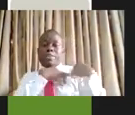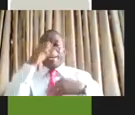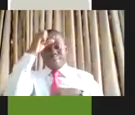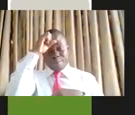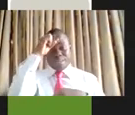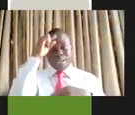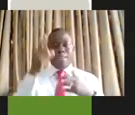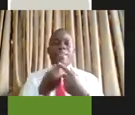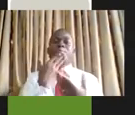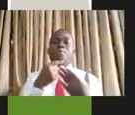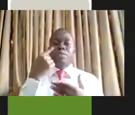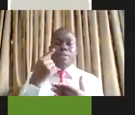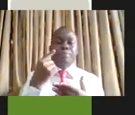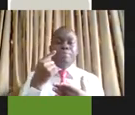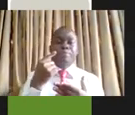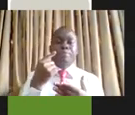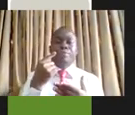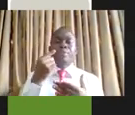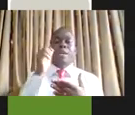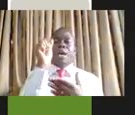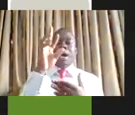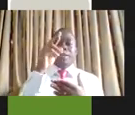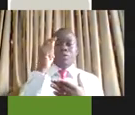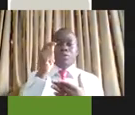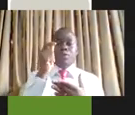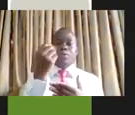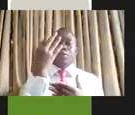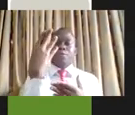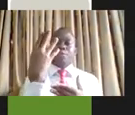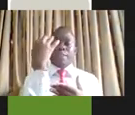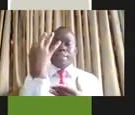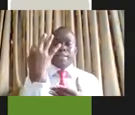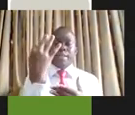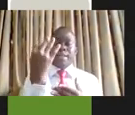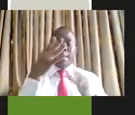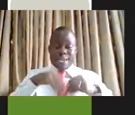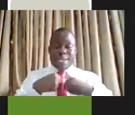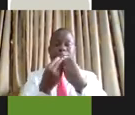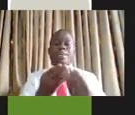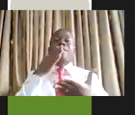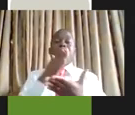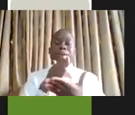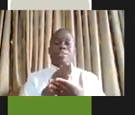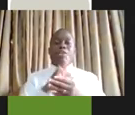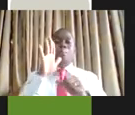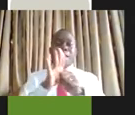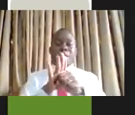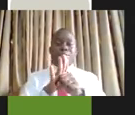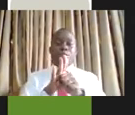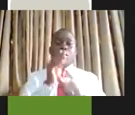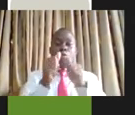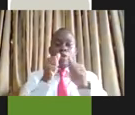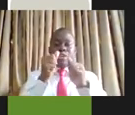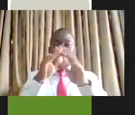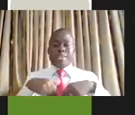argued that Article 43 creates rights, many of which fall within the